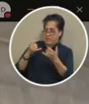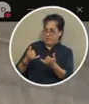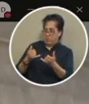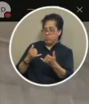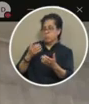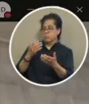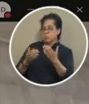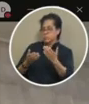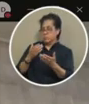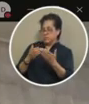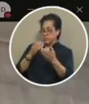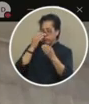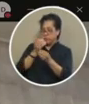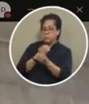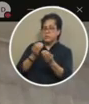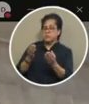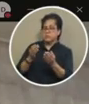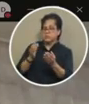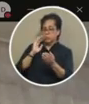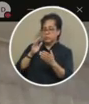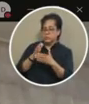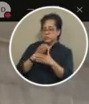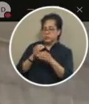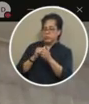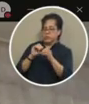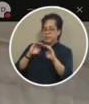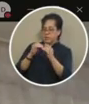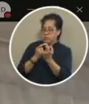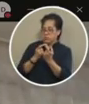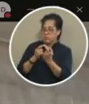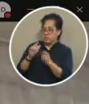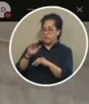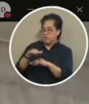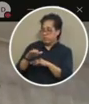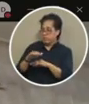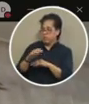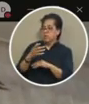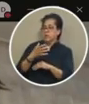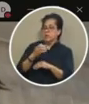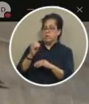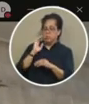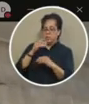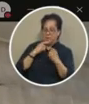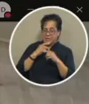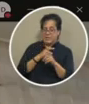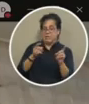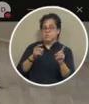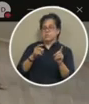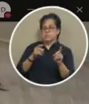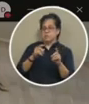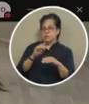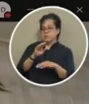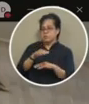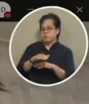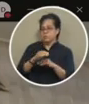probably going to be information that we share with the council later today, and there'll probably be an announcement later this afternoon.